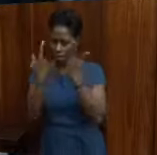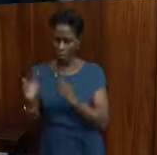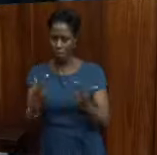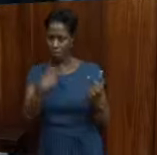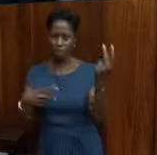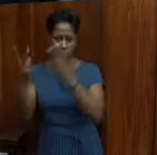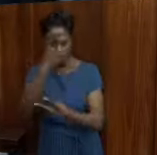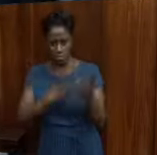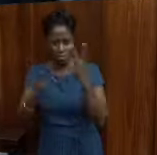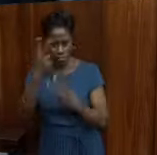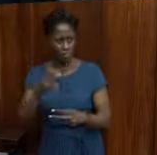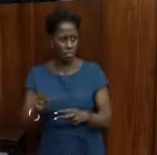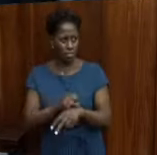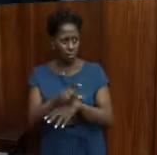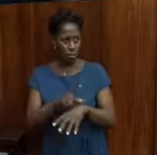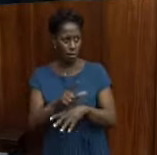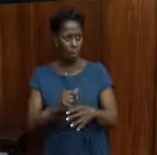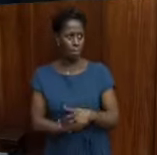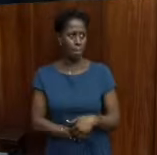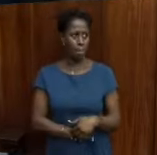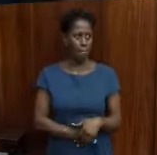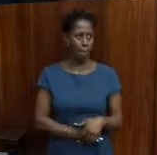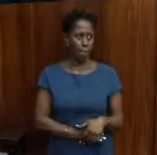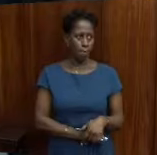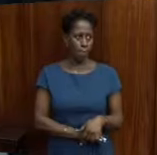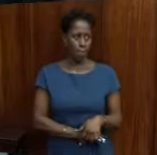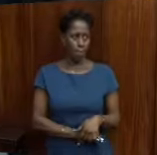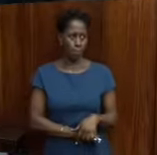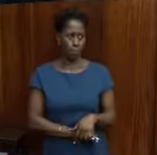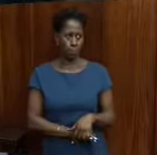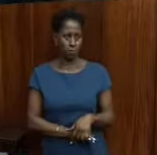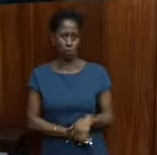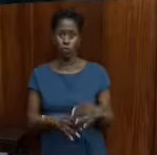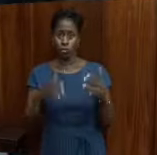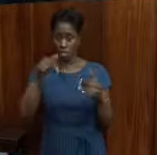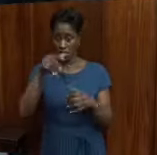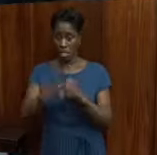260,927, which was 40% more than projected.